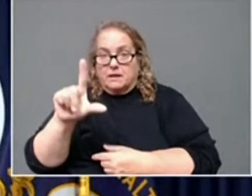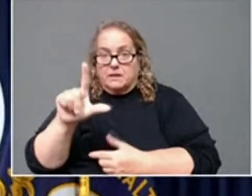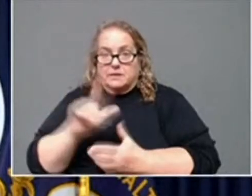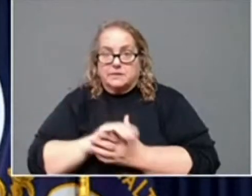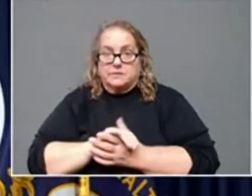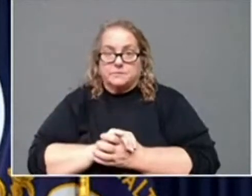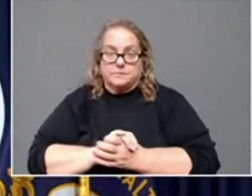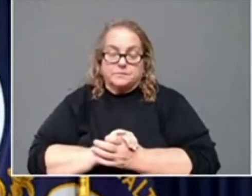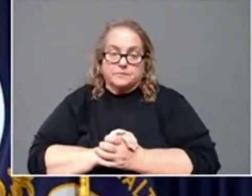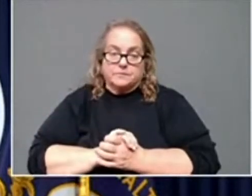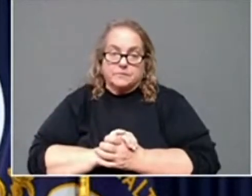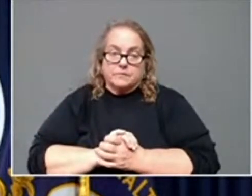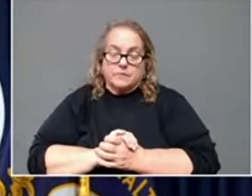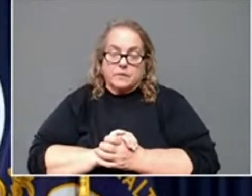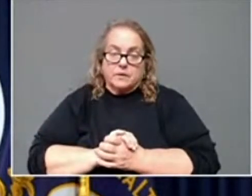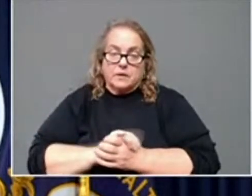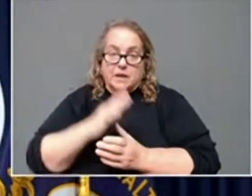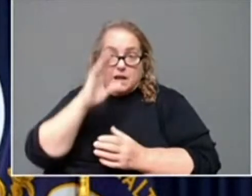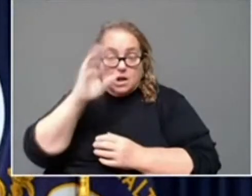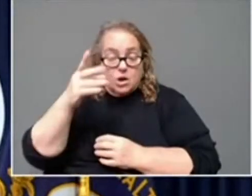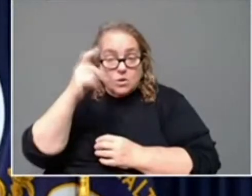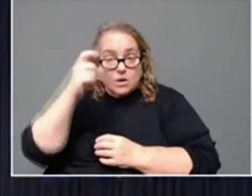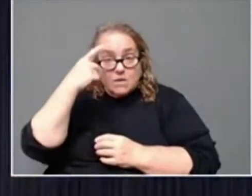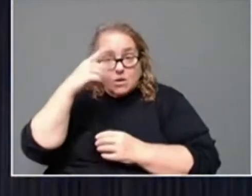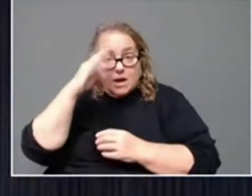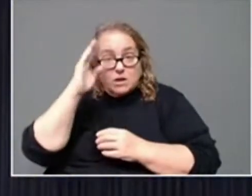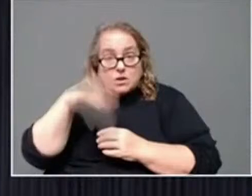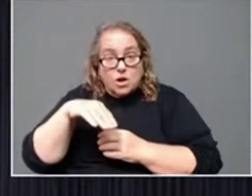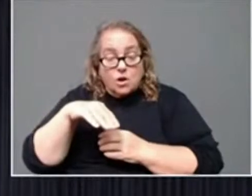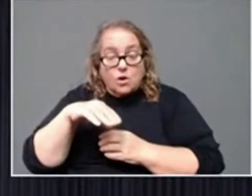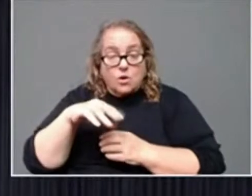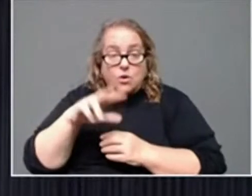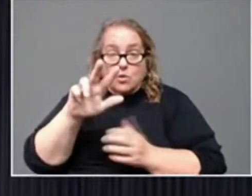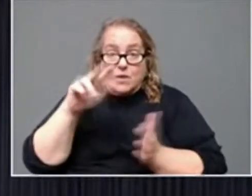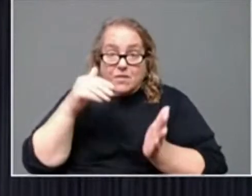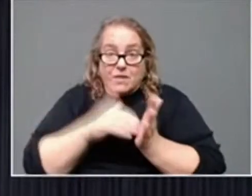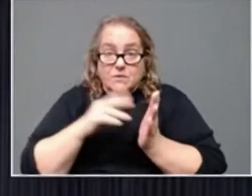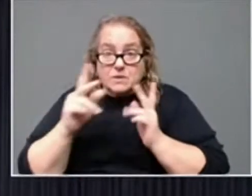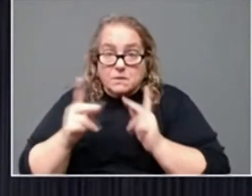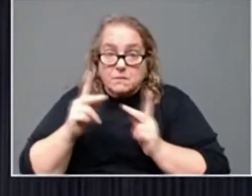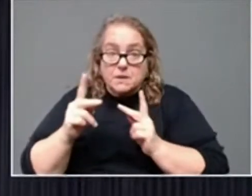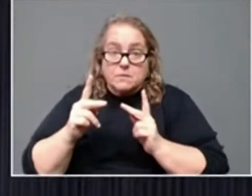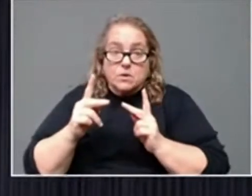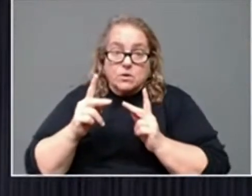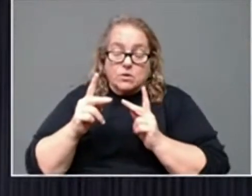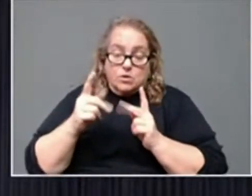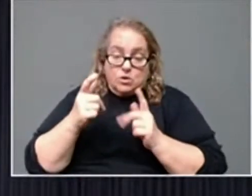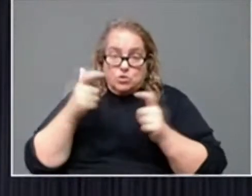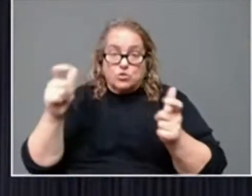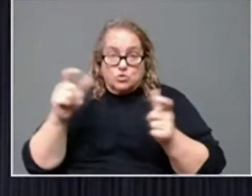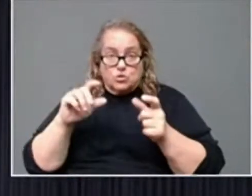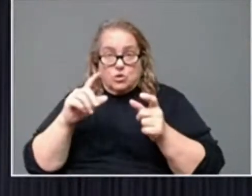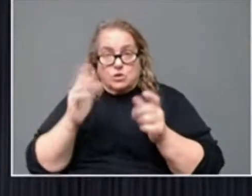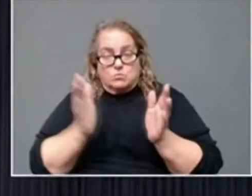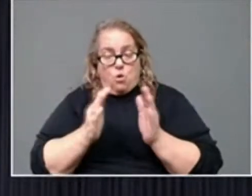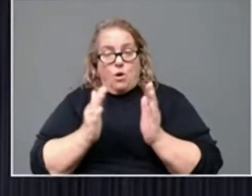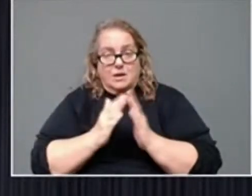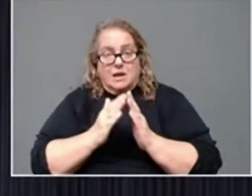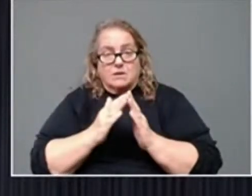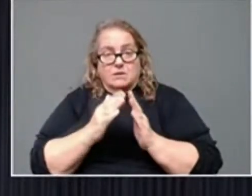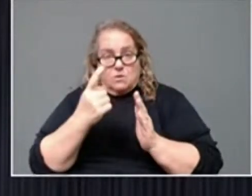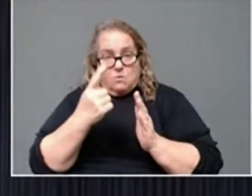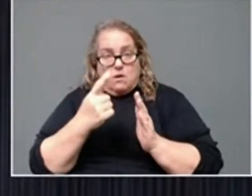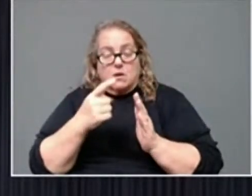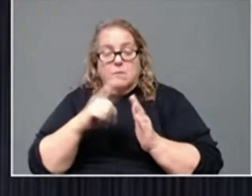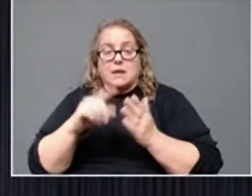Hi, Governor. I know with some of these towns, 3,000 people isn't exactly a huge population, but I also know that there are some Kentuckians